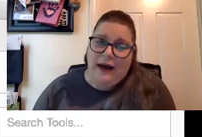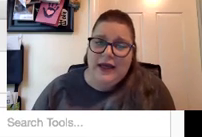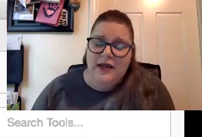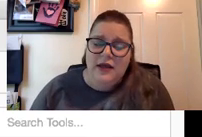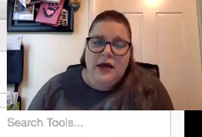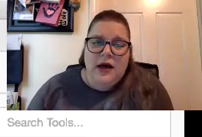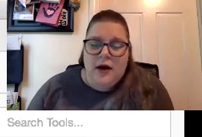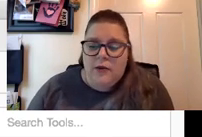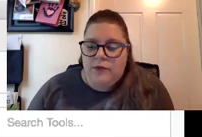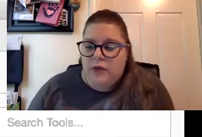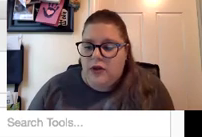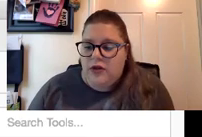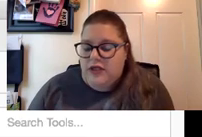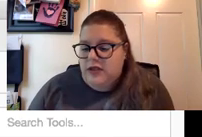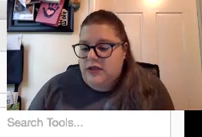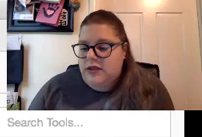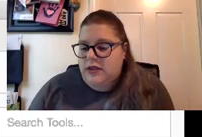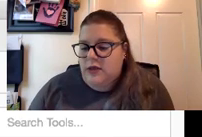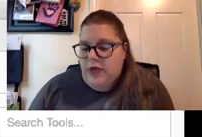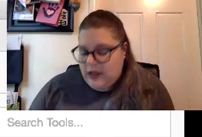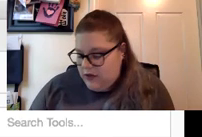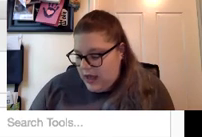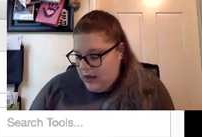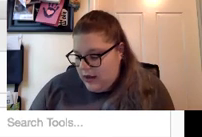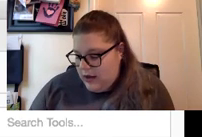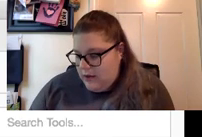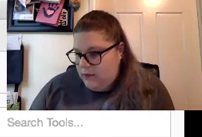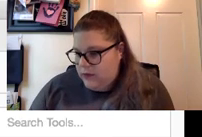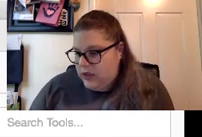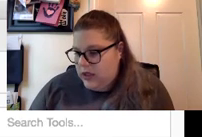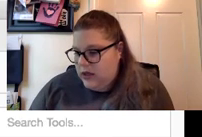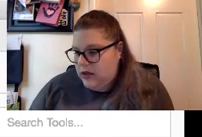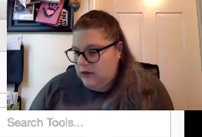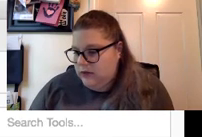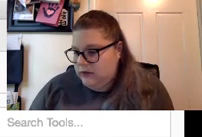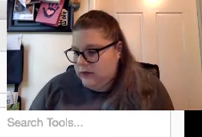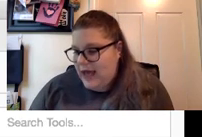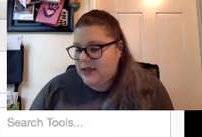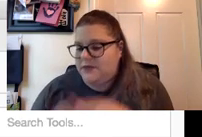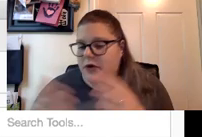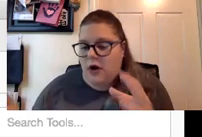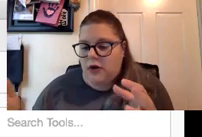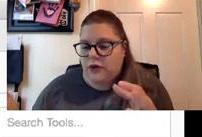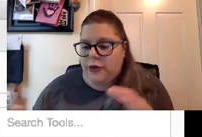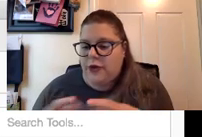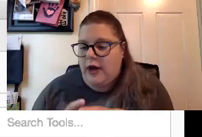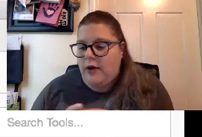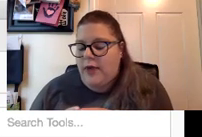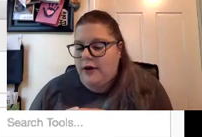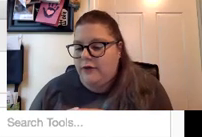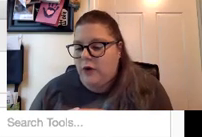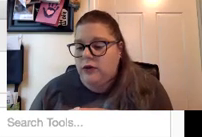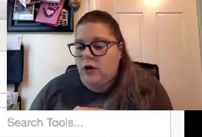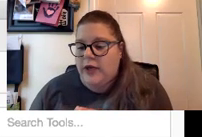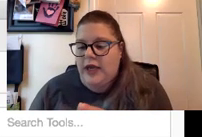back pocket. This is something that the Access for All group